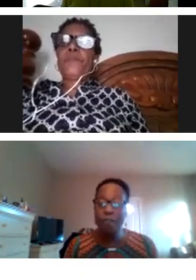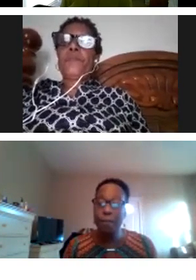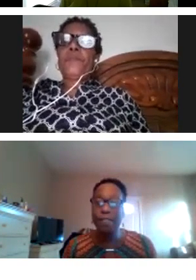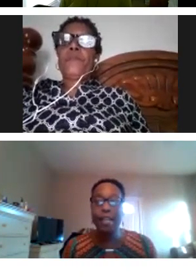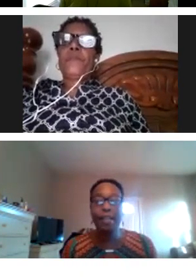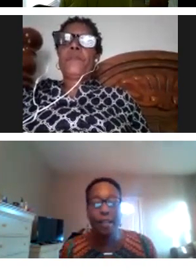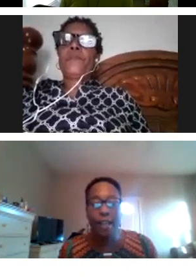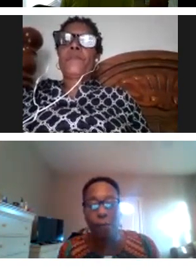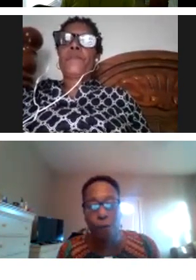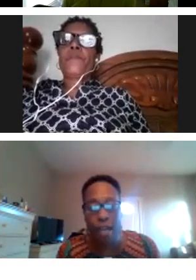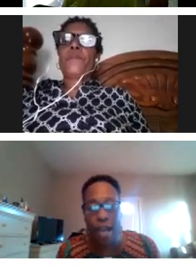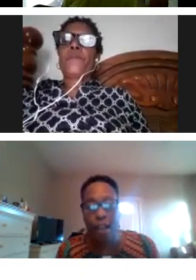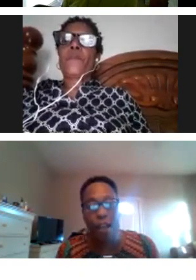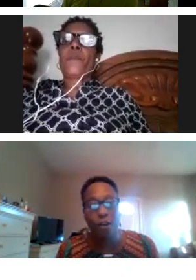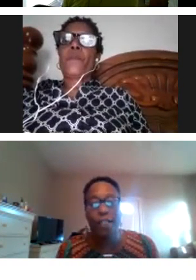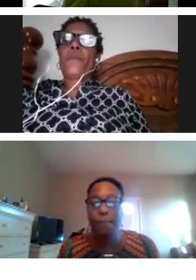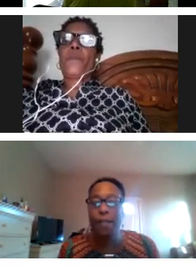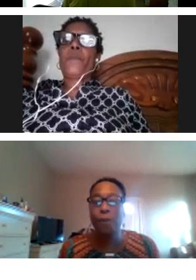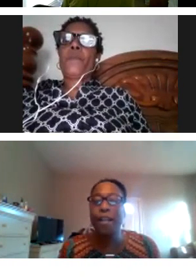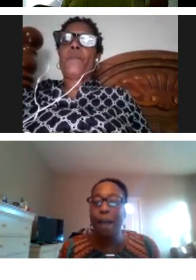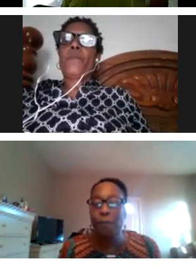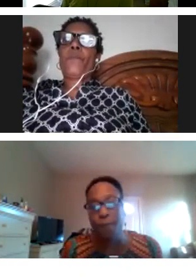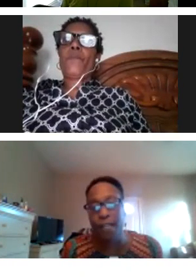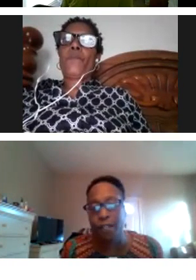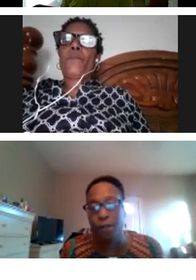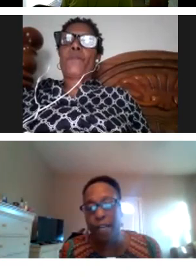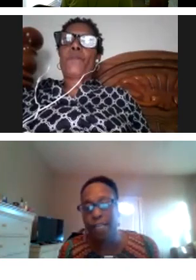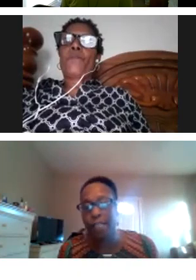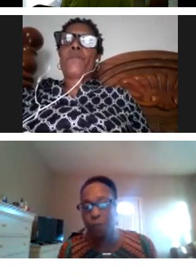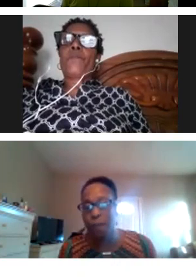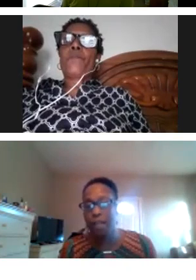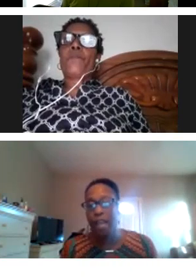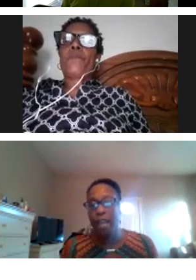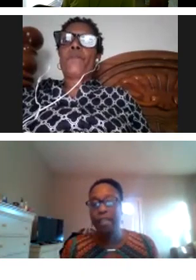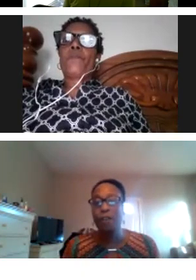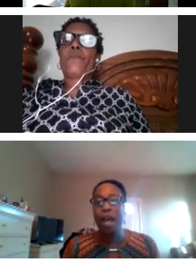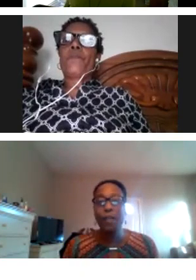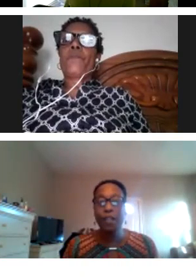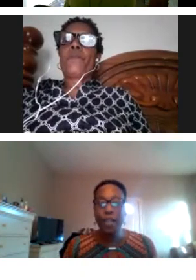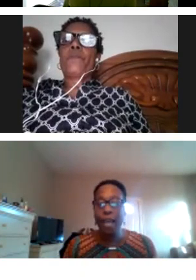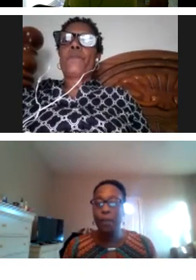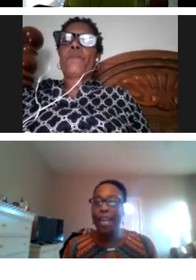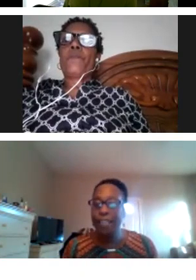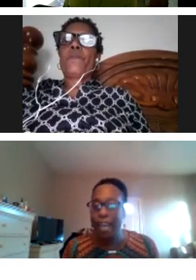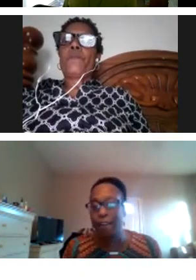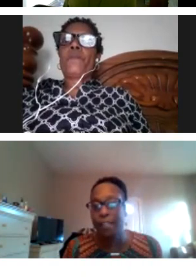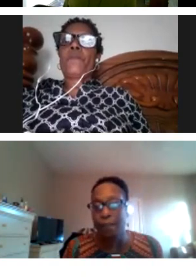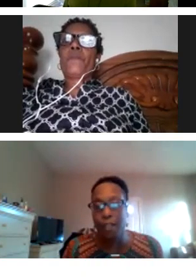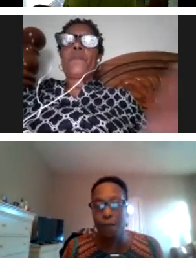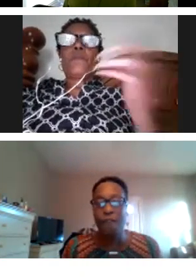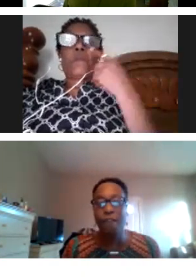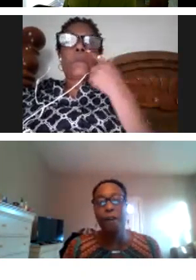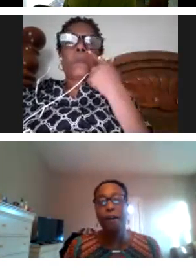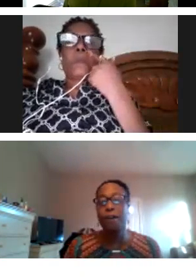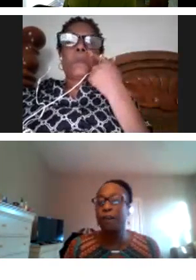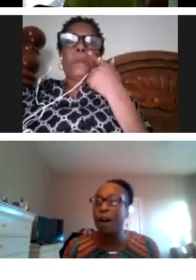and governments that could not, would not, or simply were not responding to our needs as women. And so how do we do that? We educate ourselves